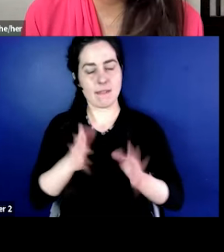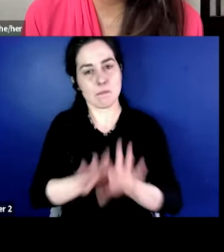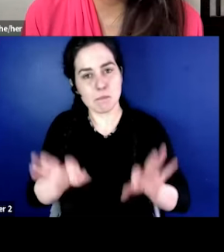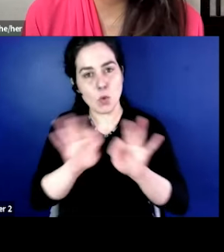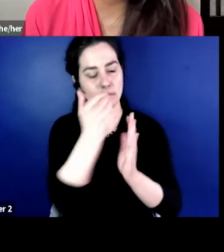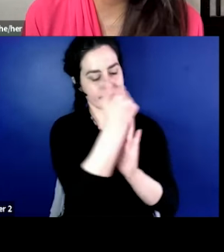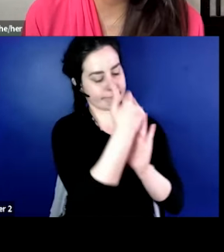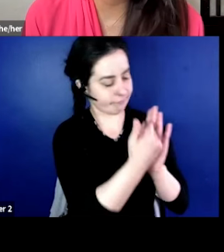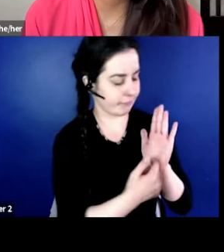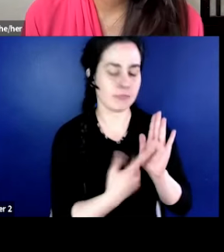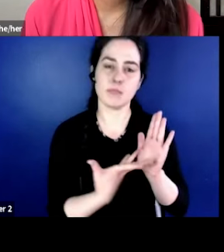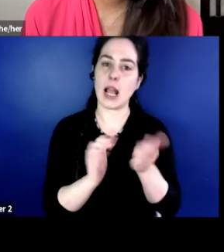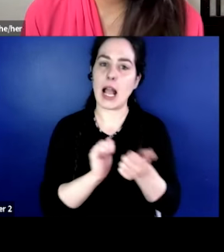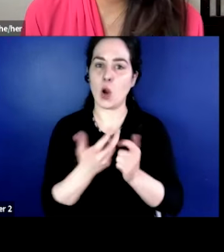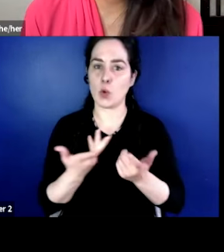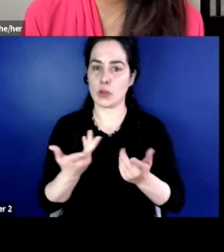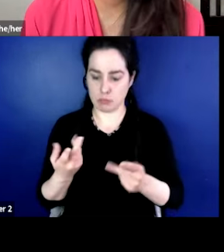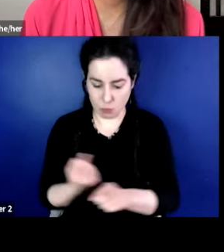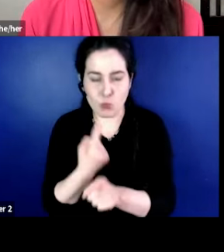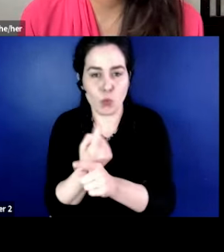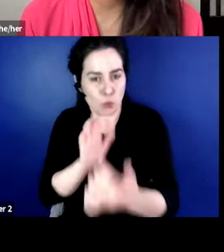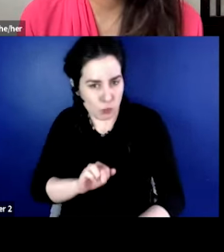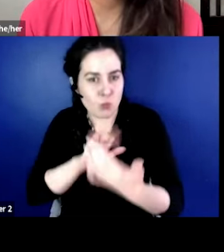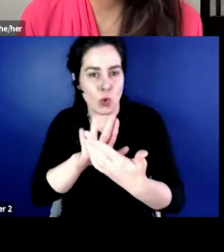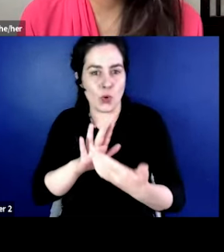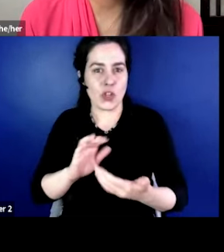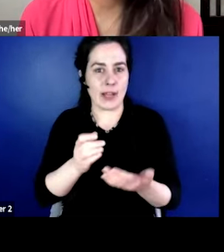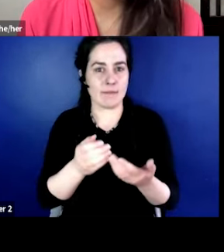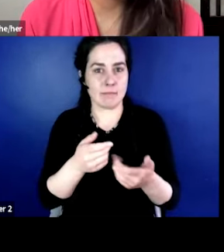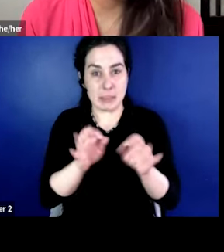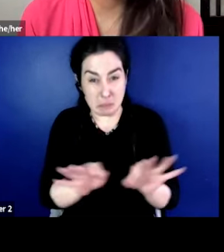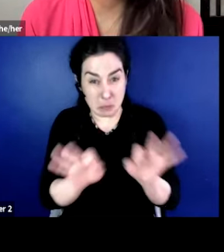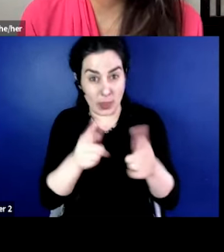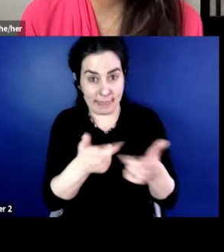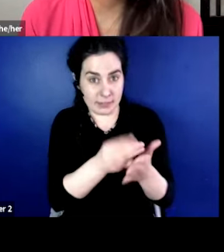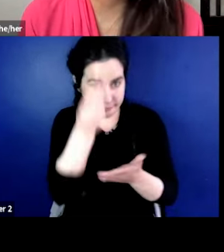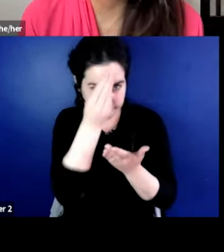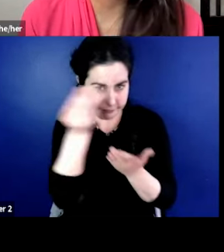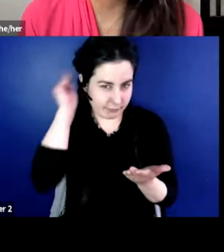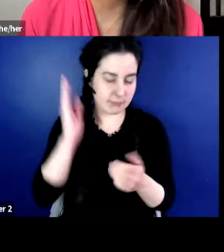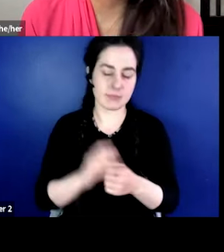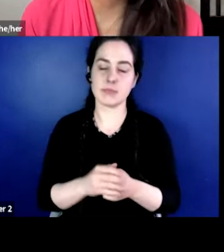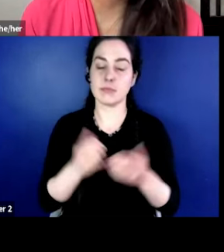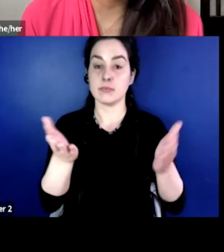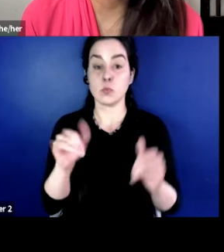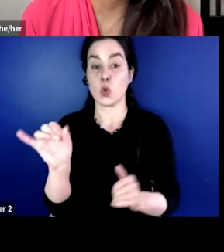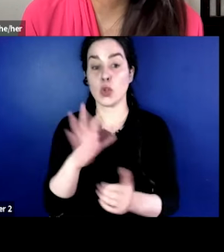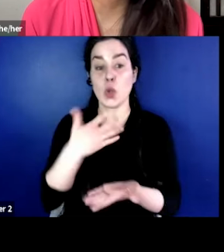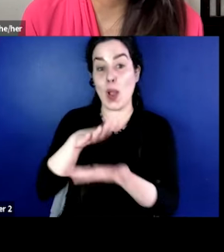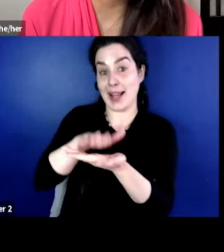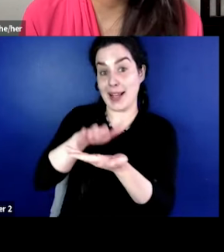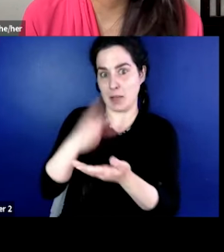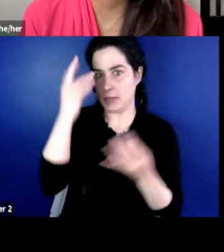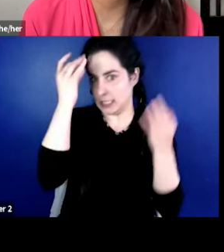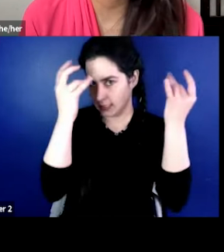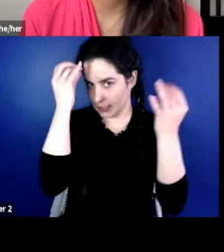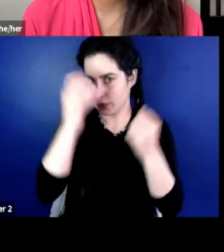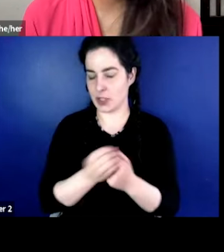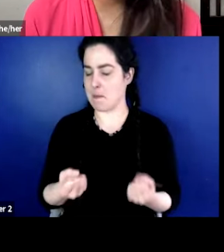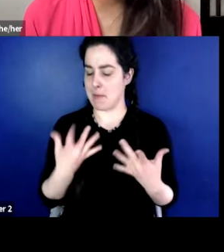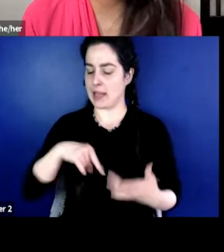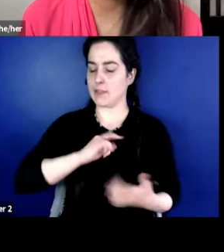things to take away around that. We also looked at academic considerations, and there's a number of us that are working on that guide right now. Really, how do